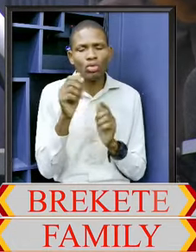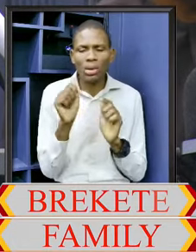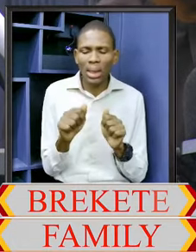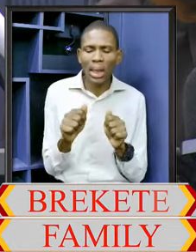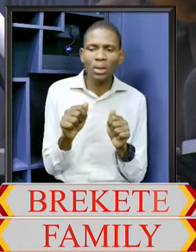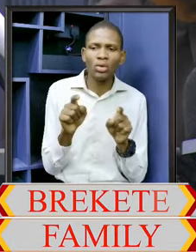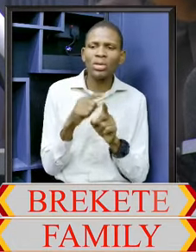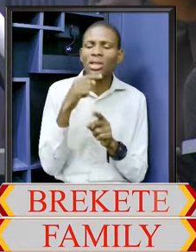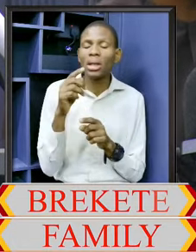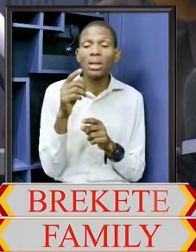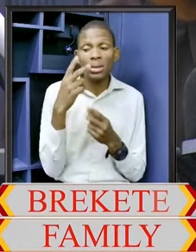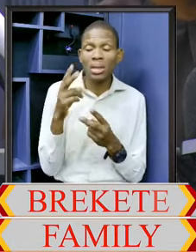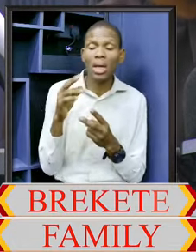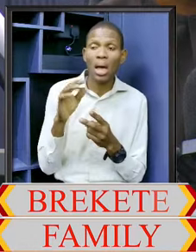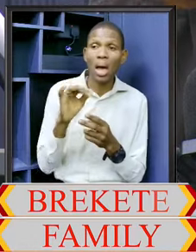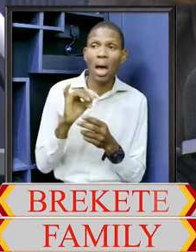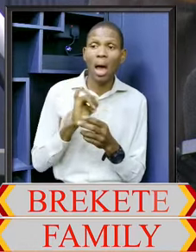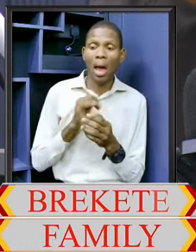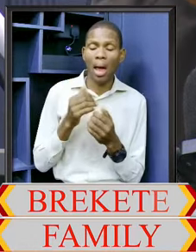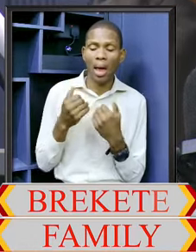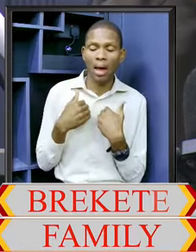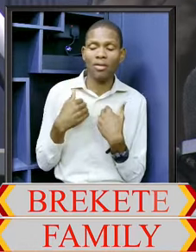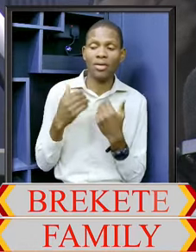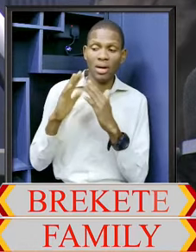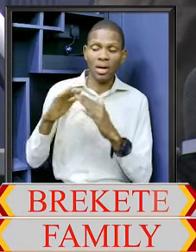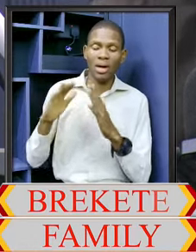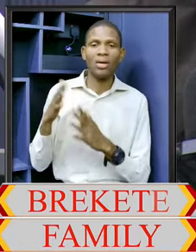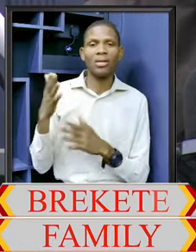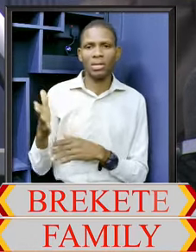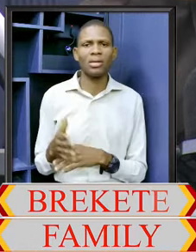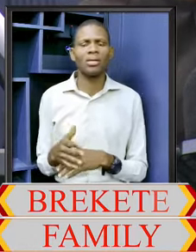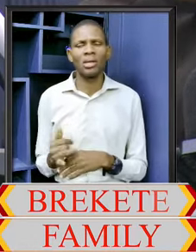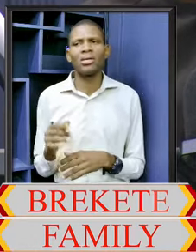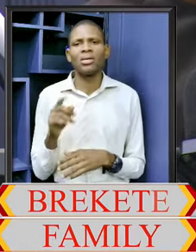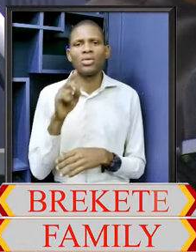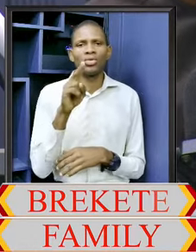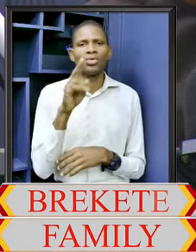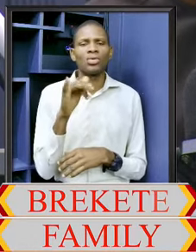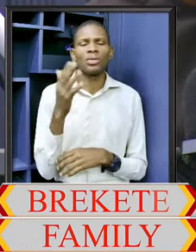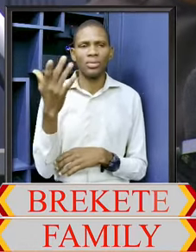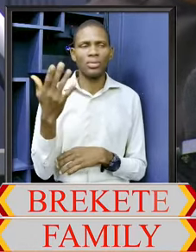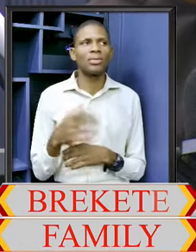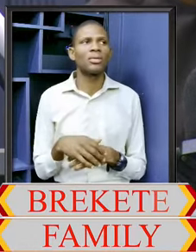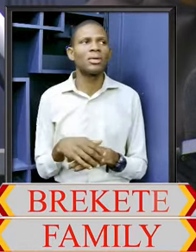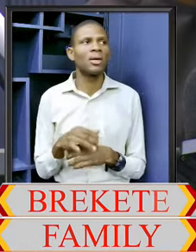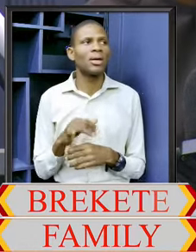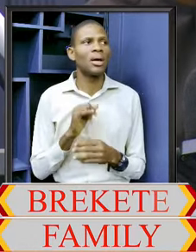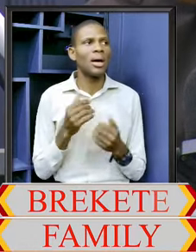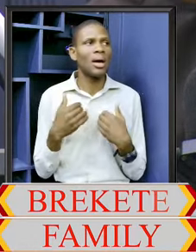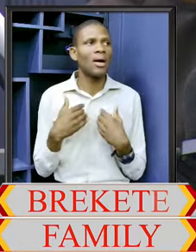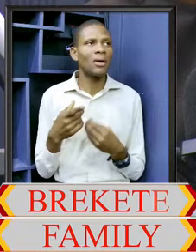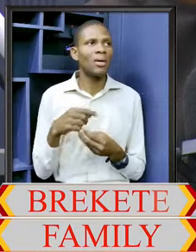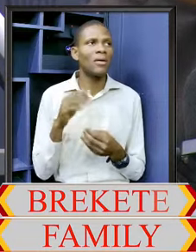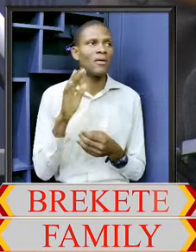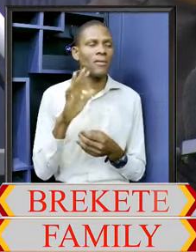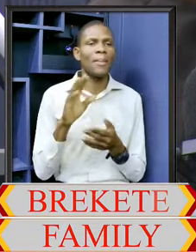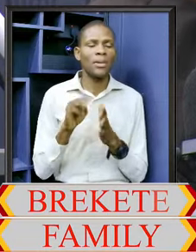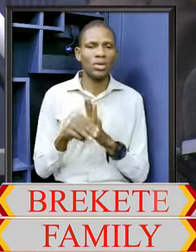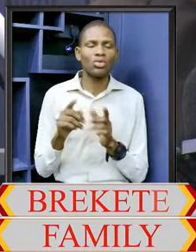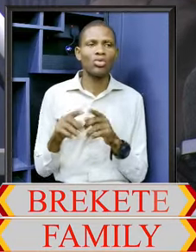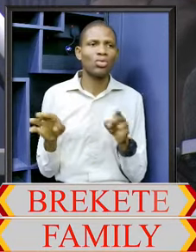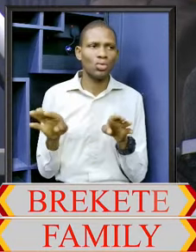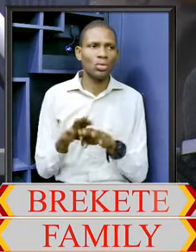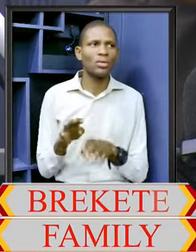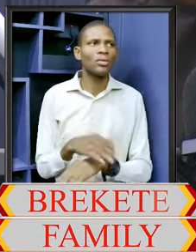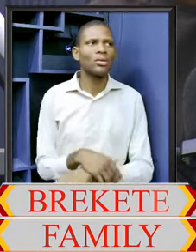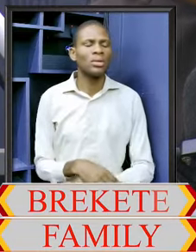granite business yet. You go hold them there. He get just before we close them, because he get about 5 minutes now to close them. He